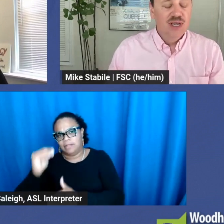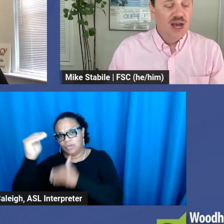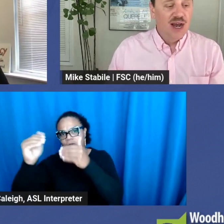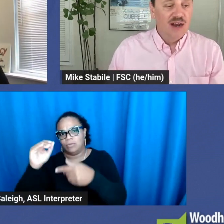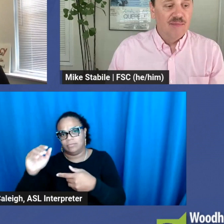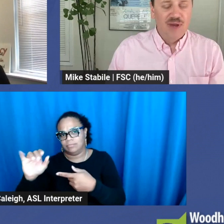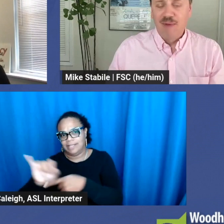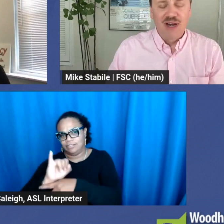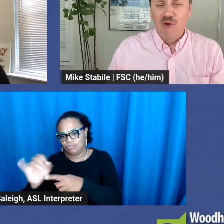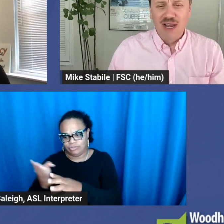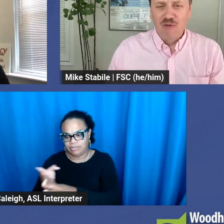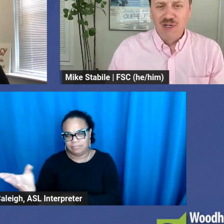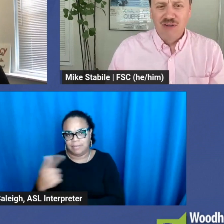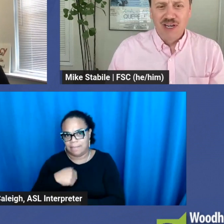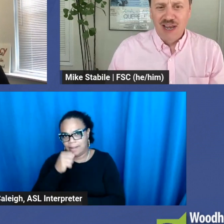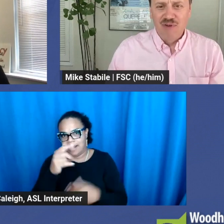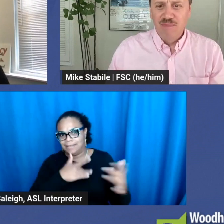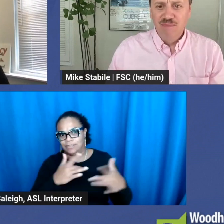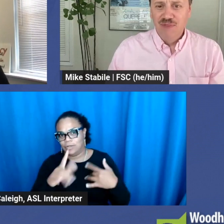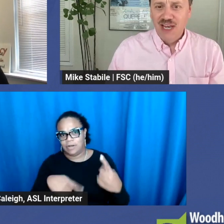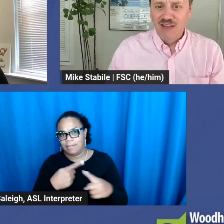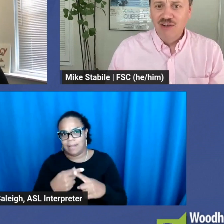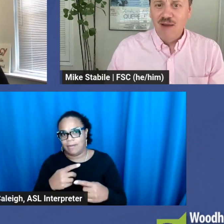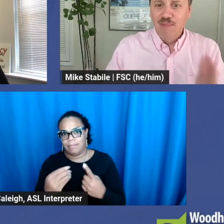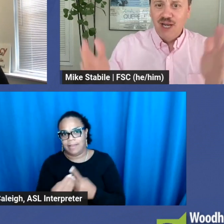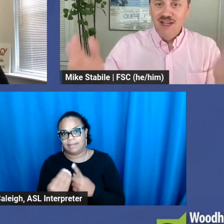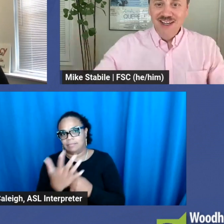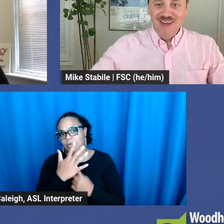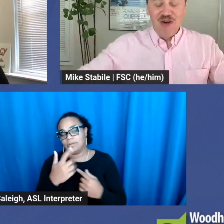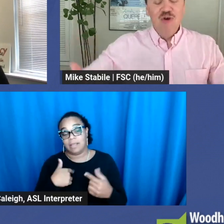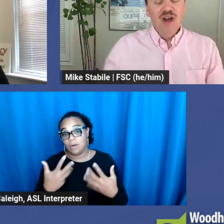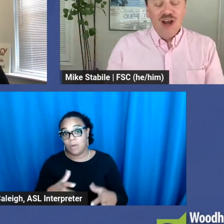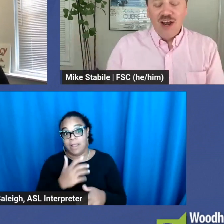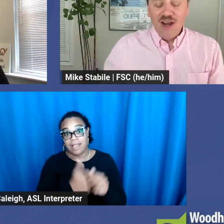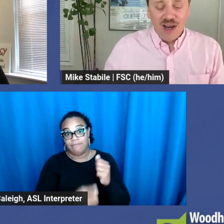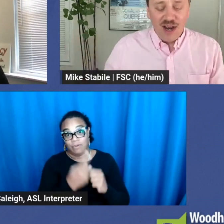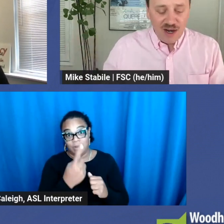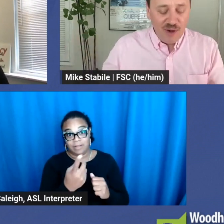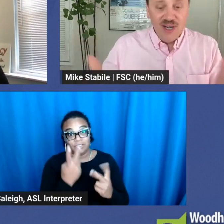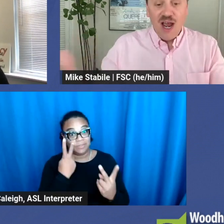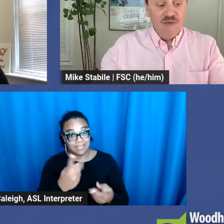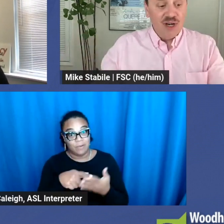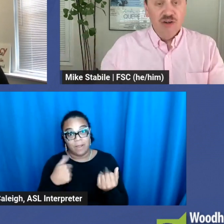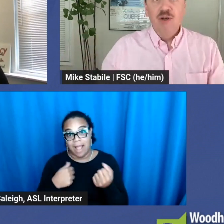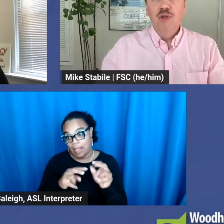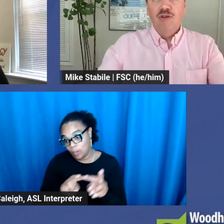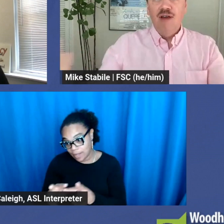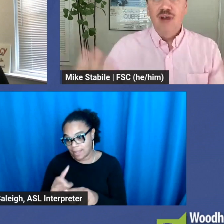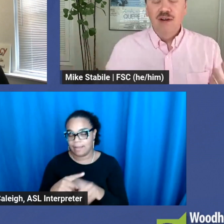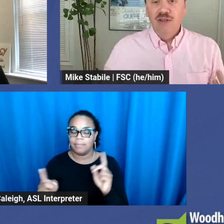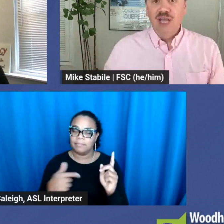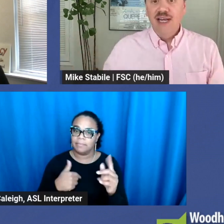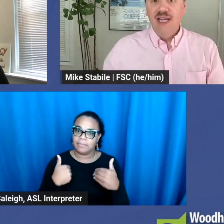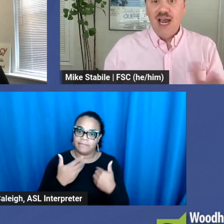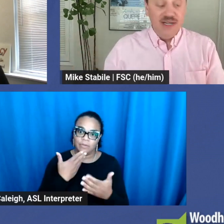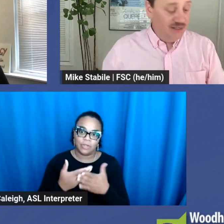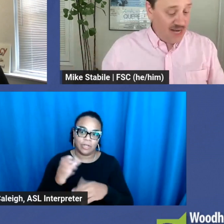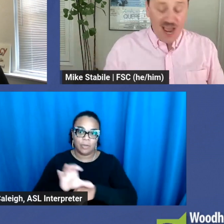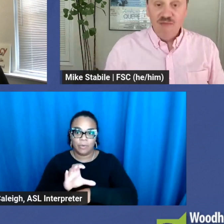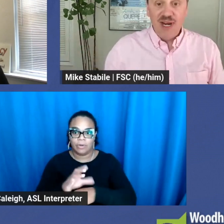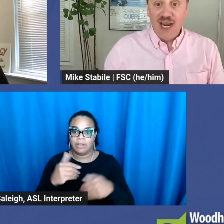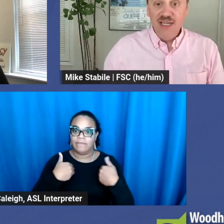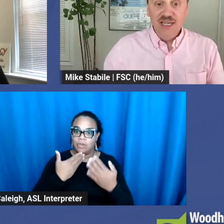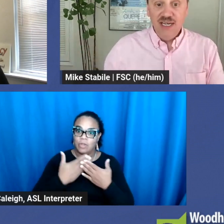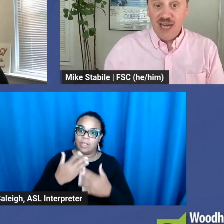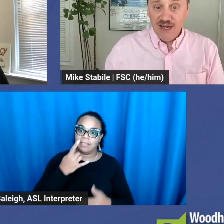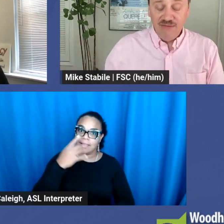exposed. I might not want everyone to look at everything I look at, but I go in, I've got a good computer, I've got good lighting, I